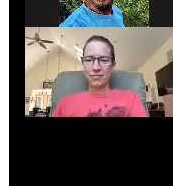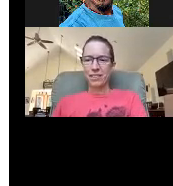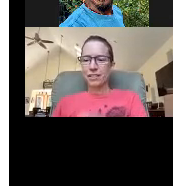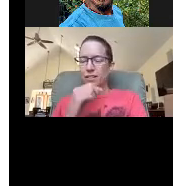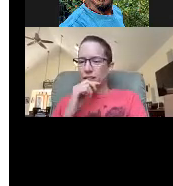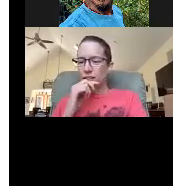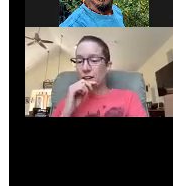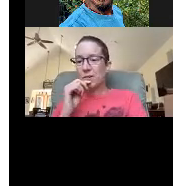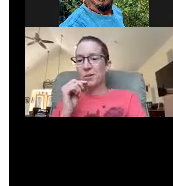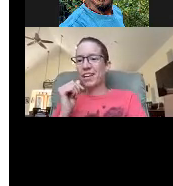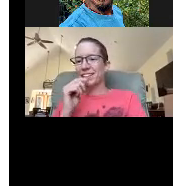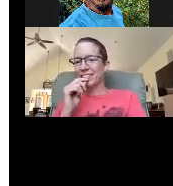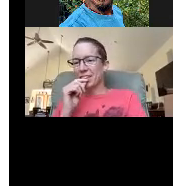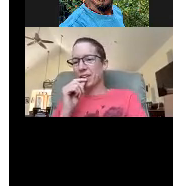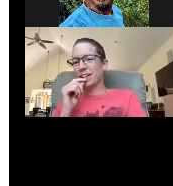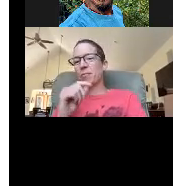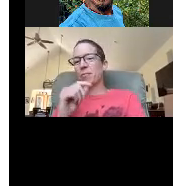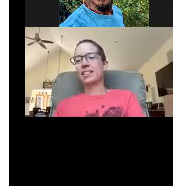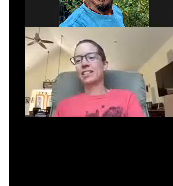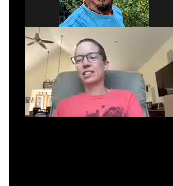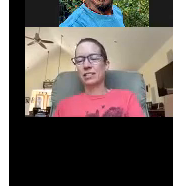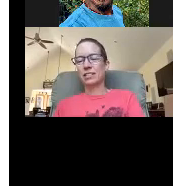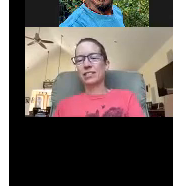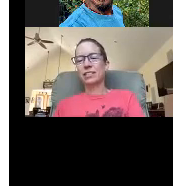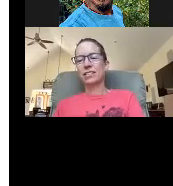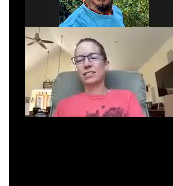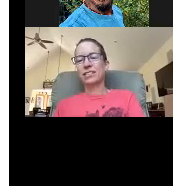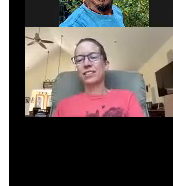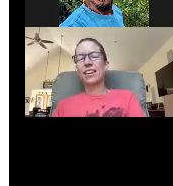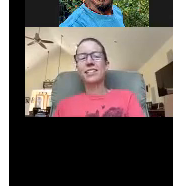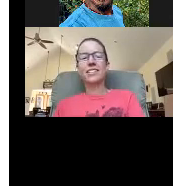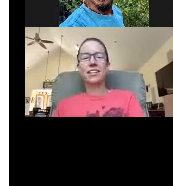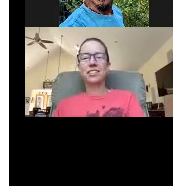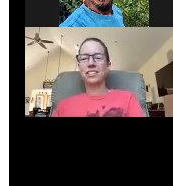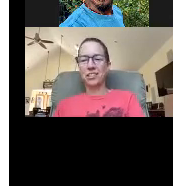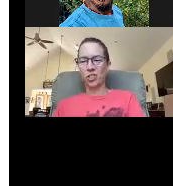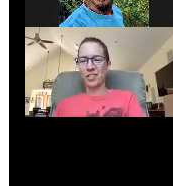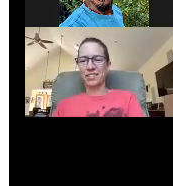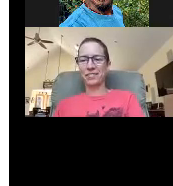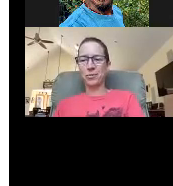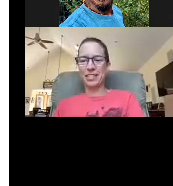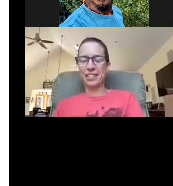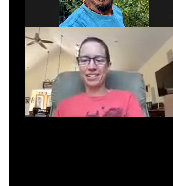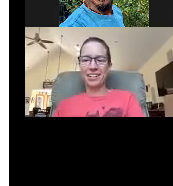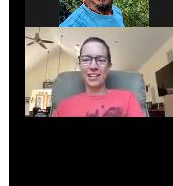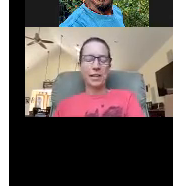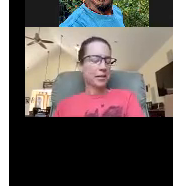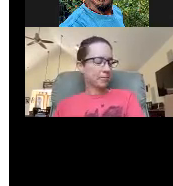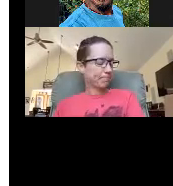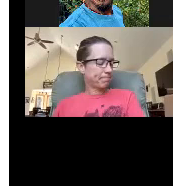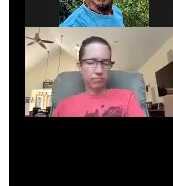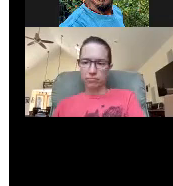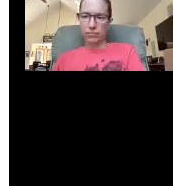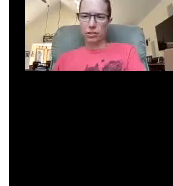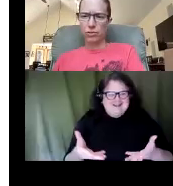switched interpreters. Oh, okay. Great. Carol Day is the other interpreter. Thanks, Carol and Sean, for being here.